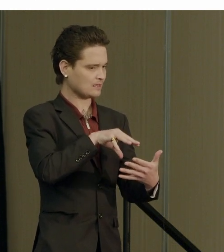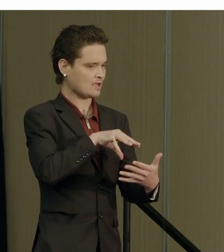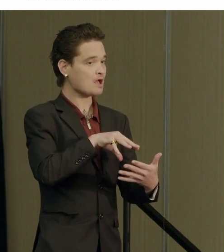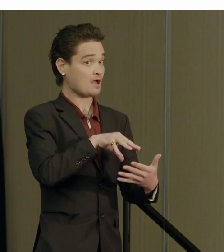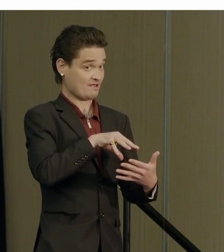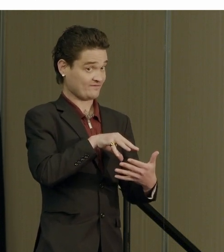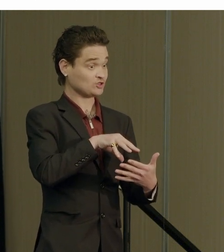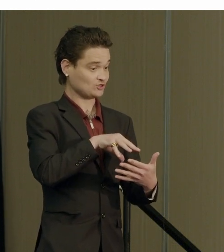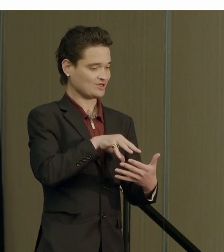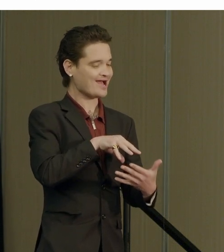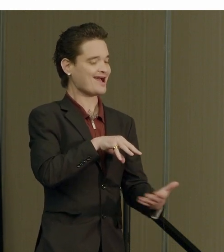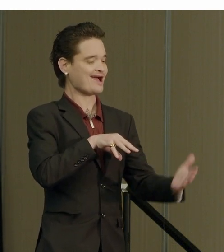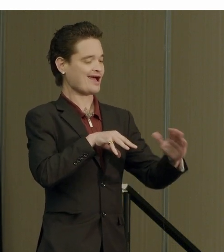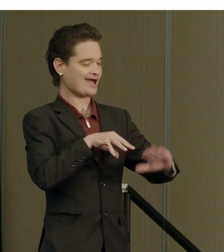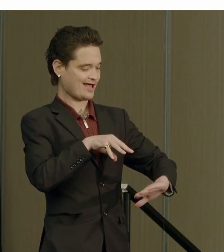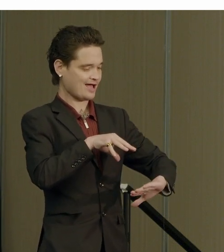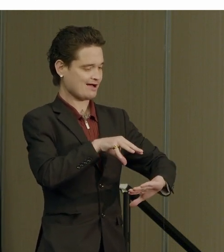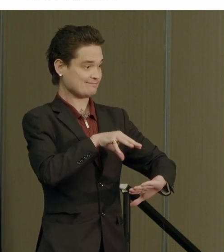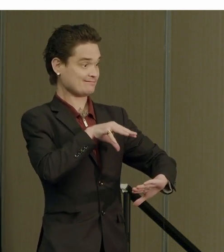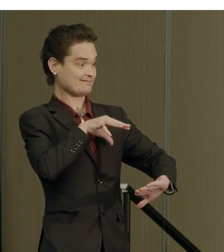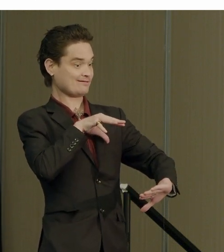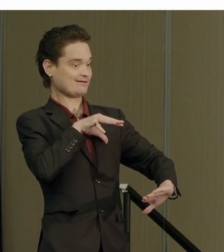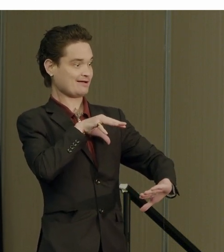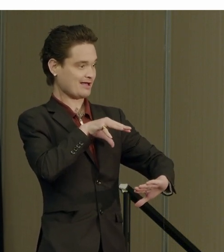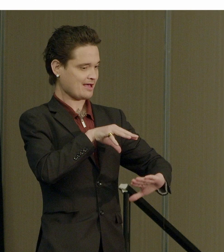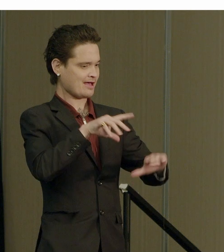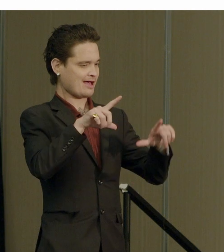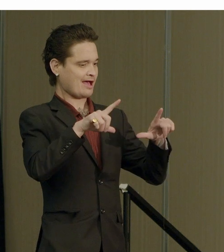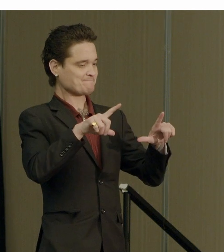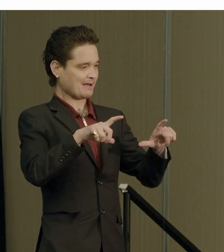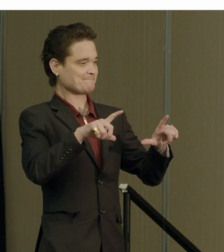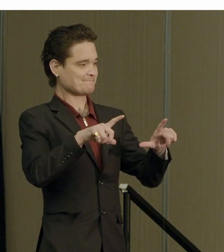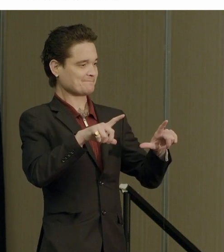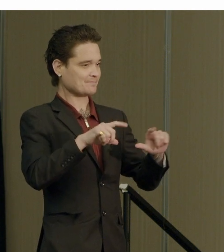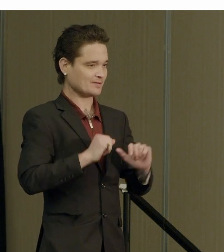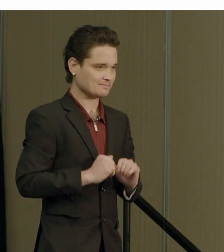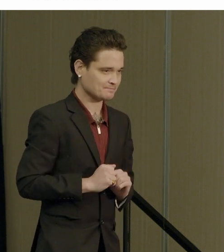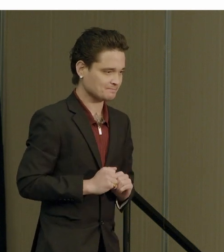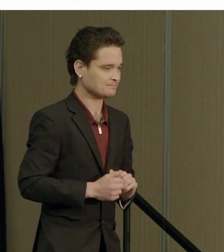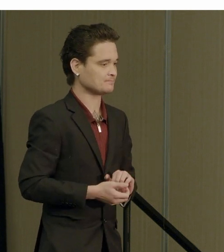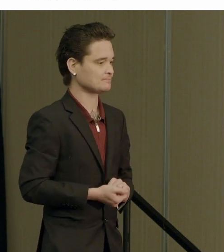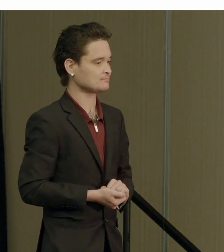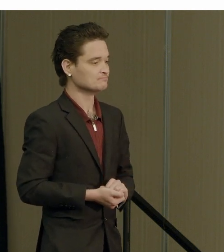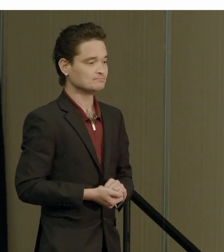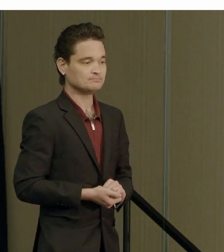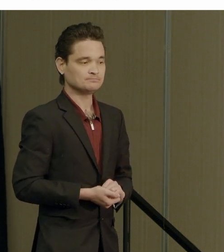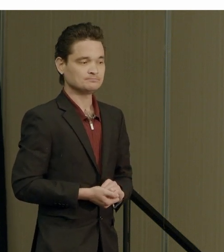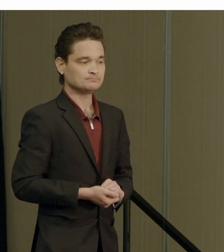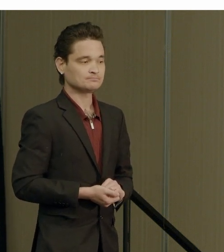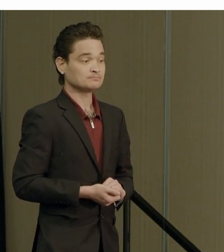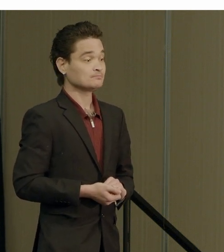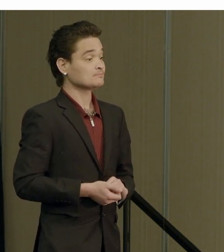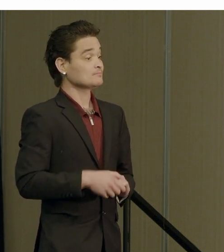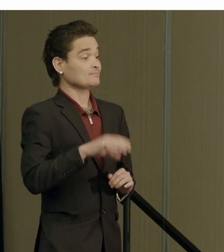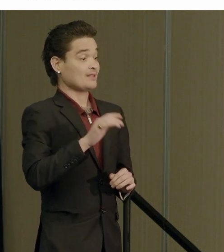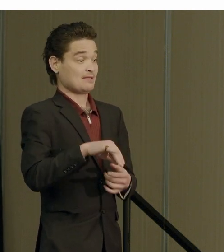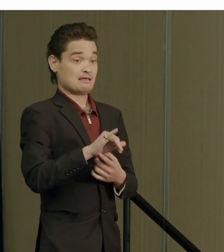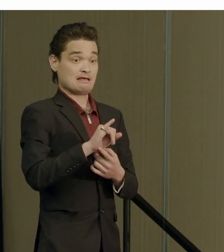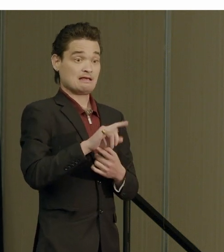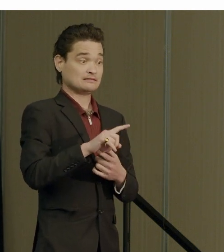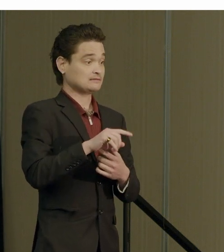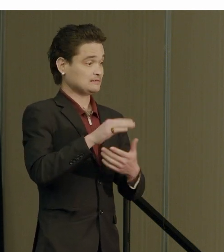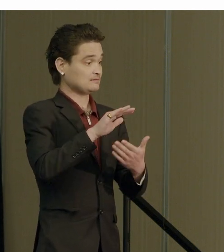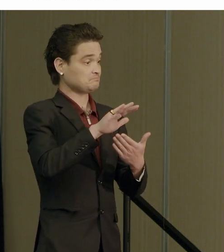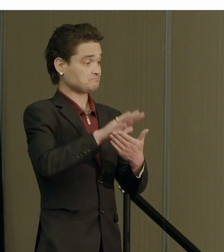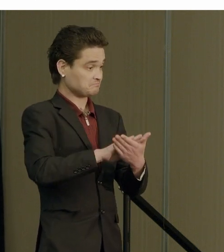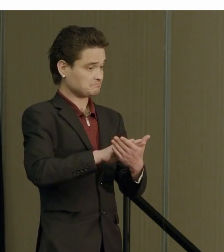As I said, the same process is taken, you have to follow while taking the backside of the ID card. Now I will pass it on to